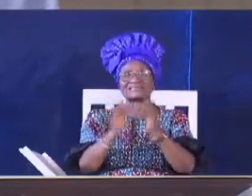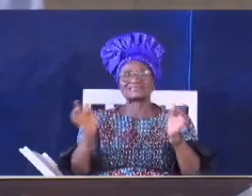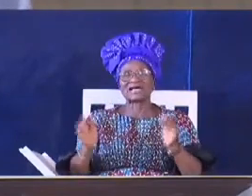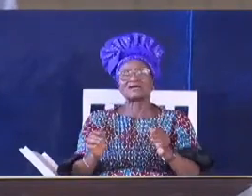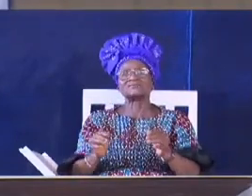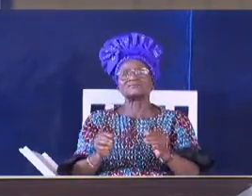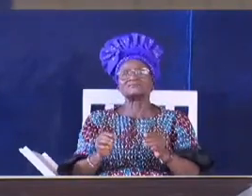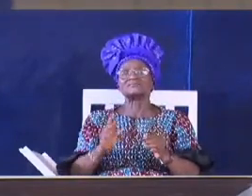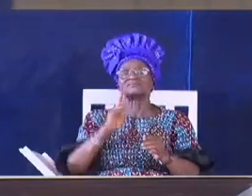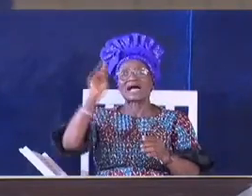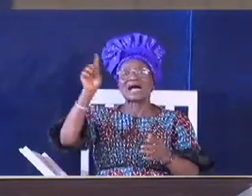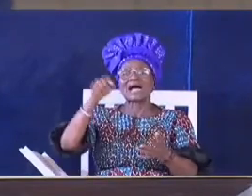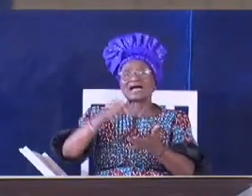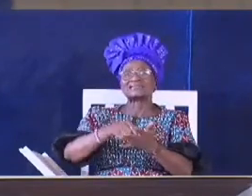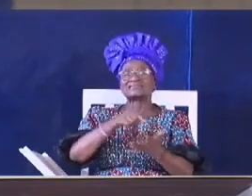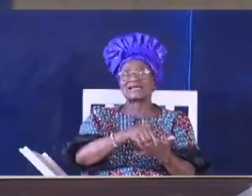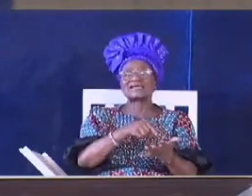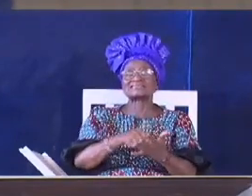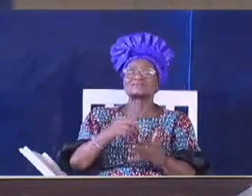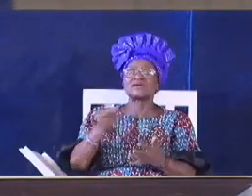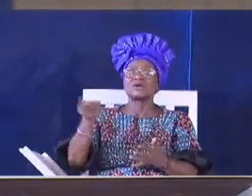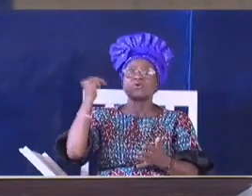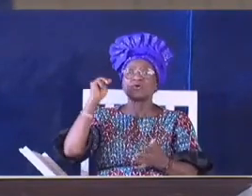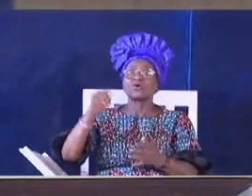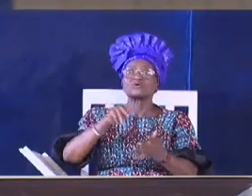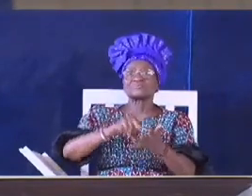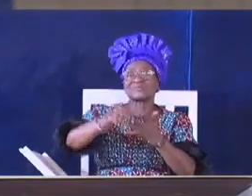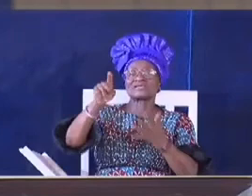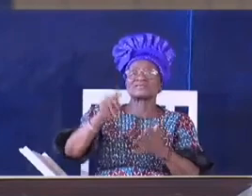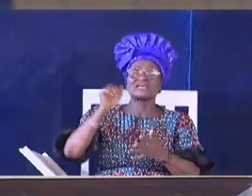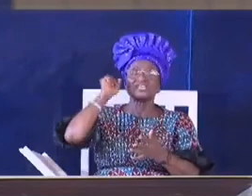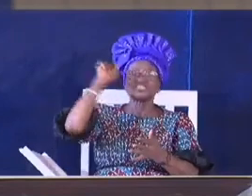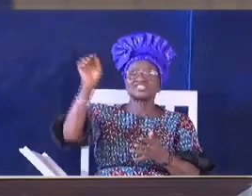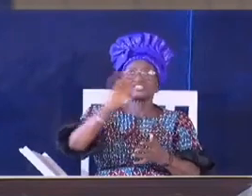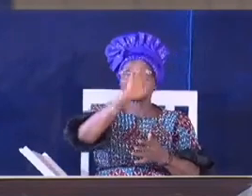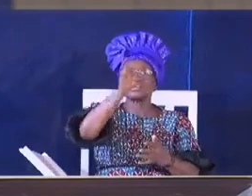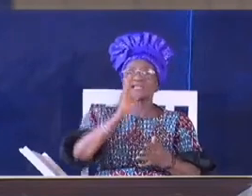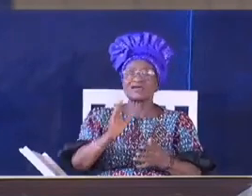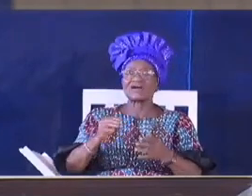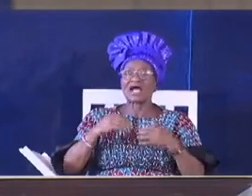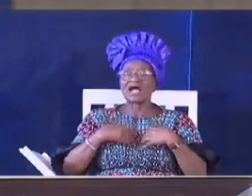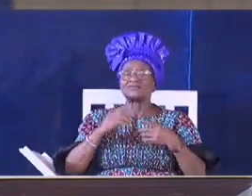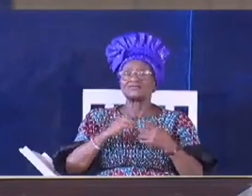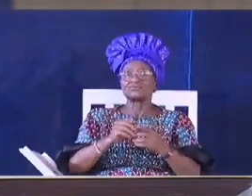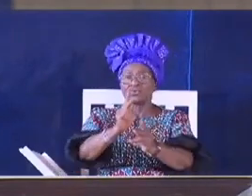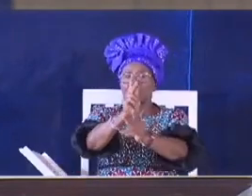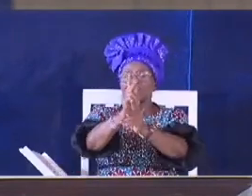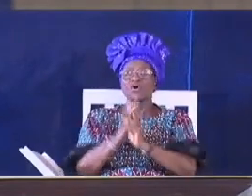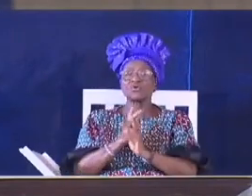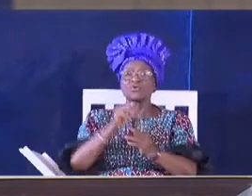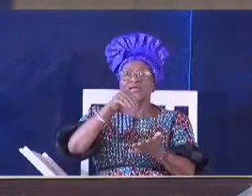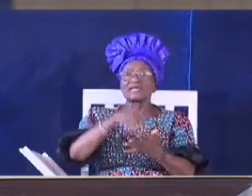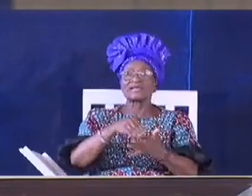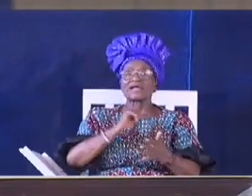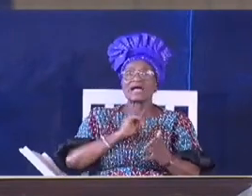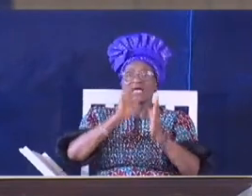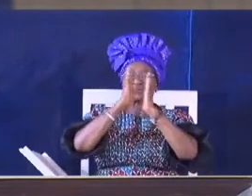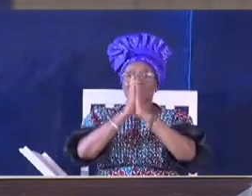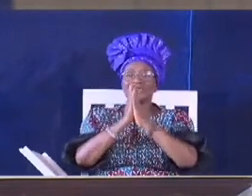her debt was paid. She never had to borrow again. I pray for somebody here